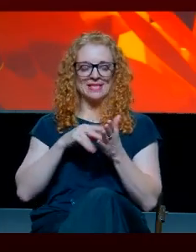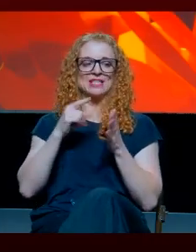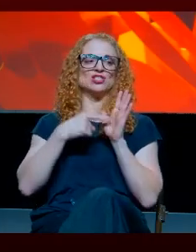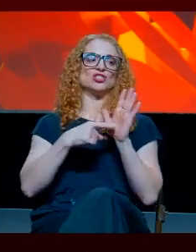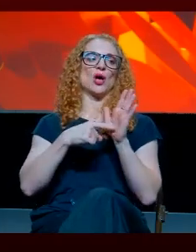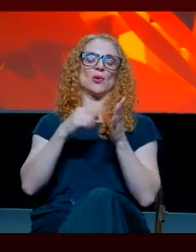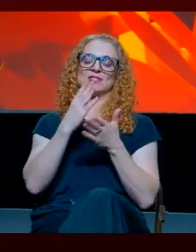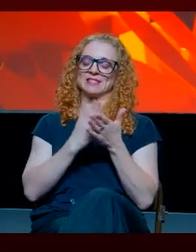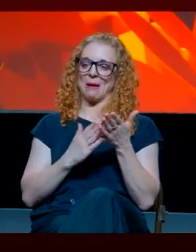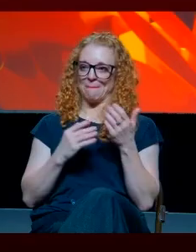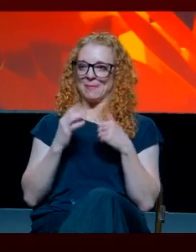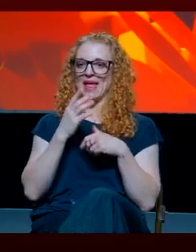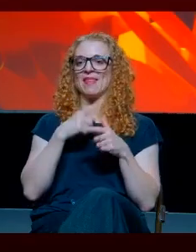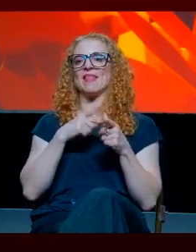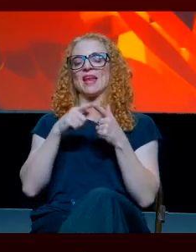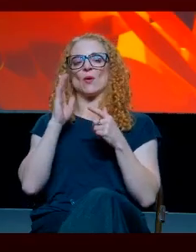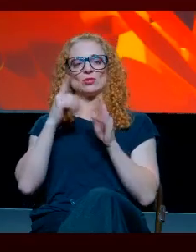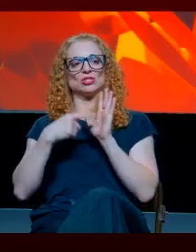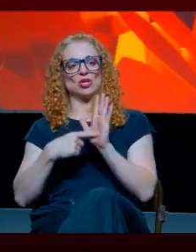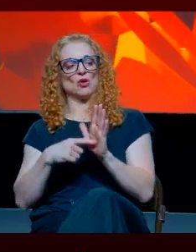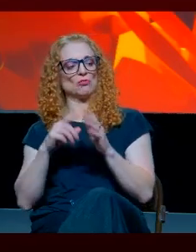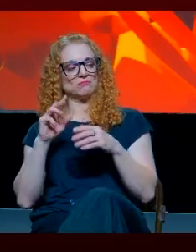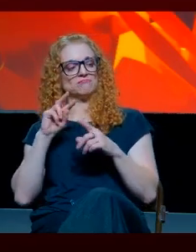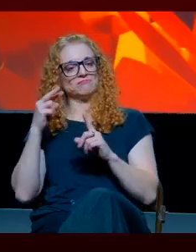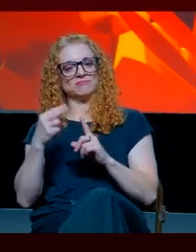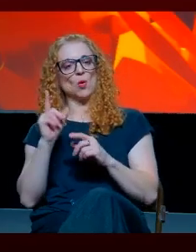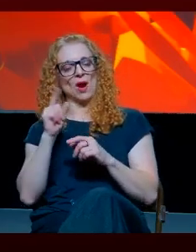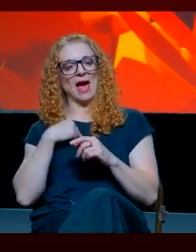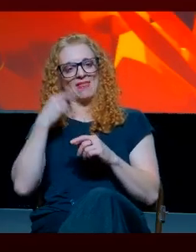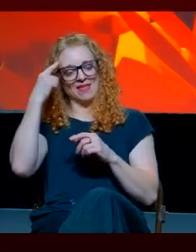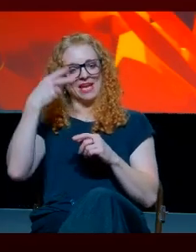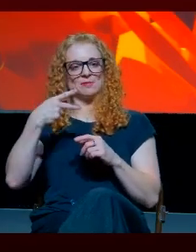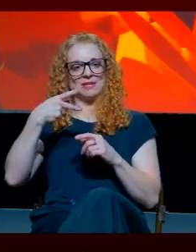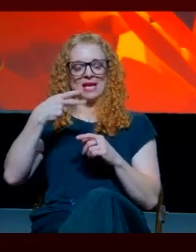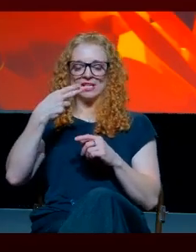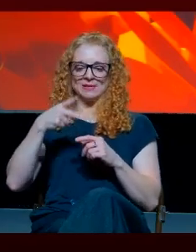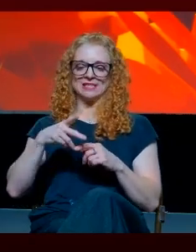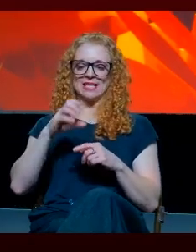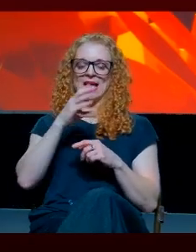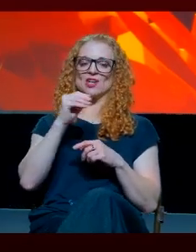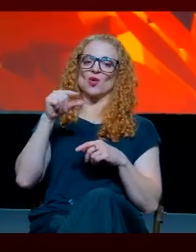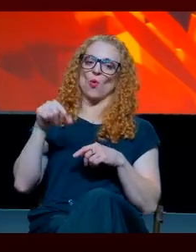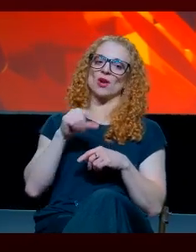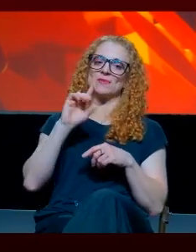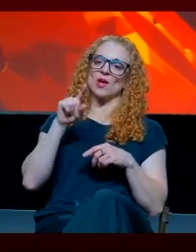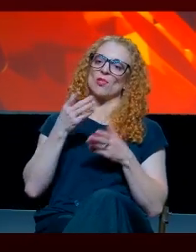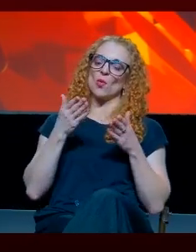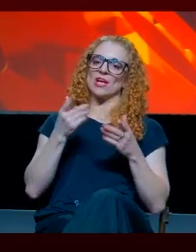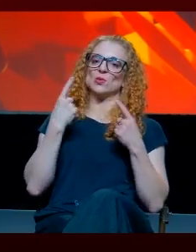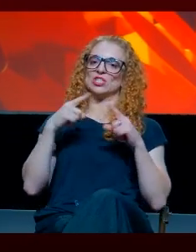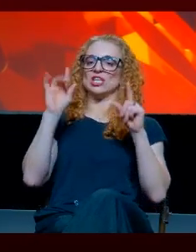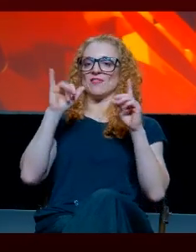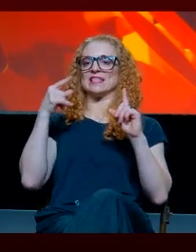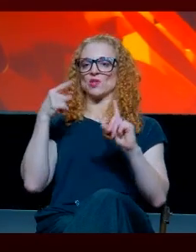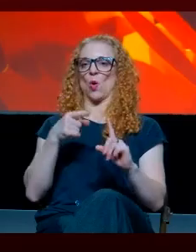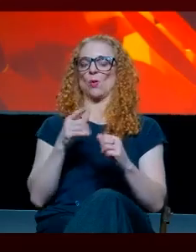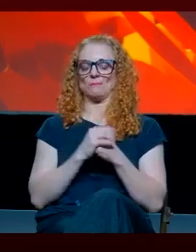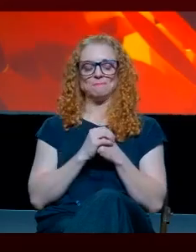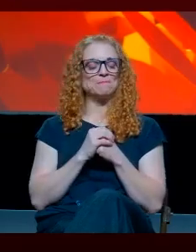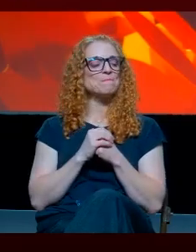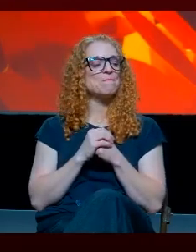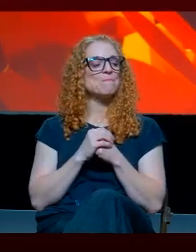some examples and show where I think HPC and quantum is the only way to achieve this goal.